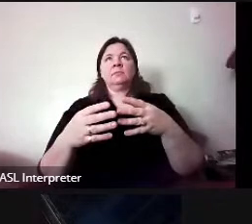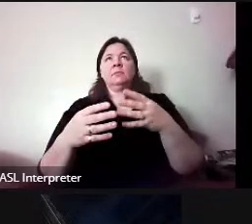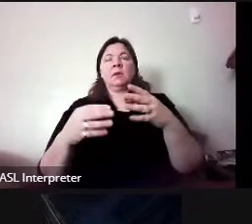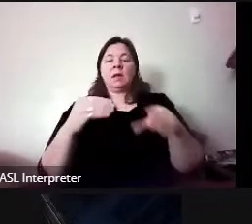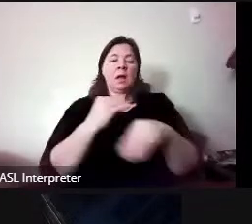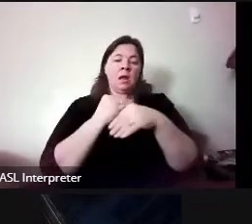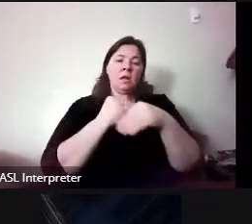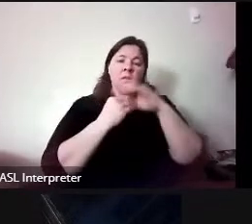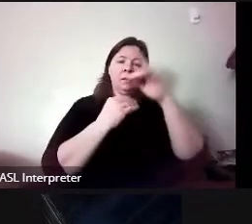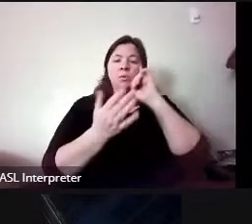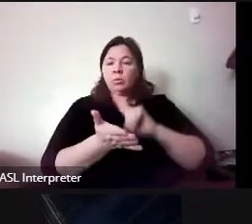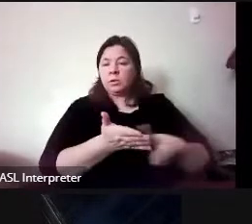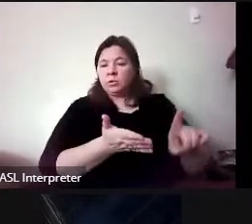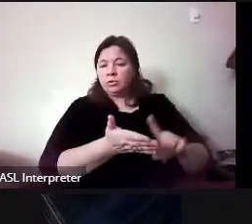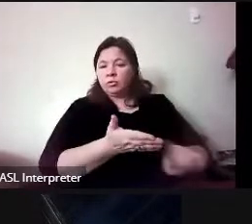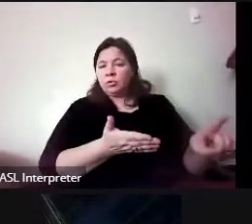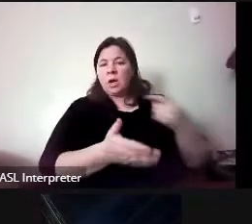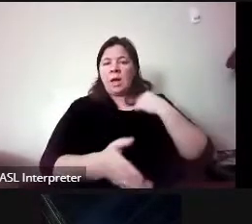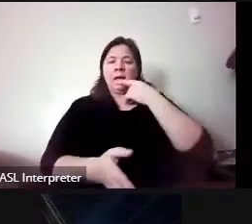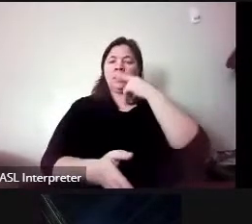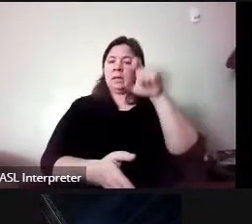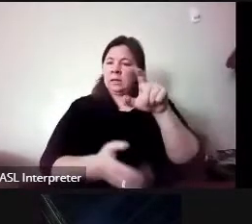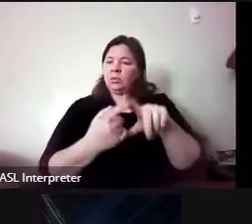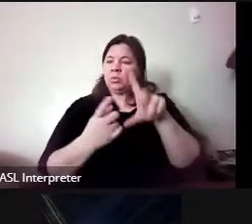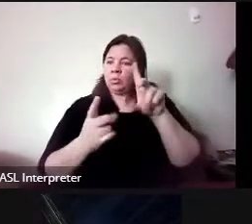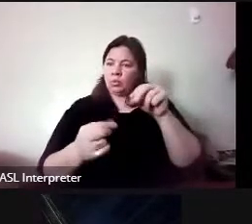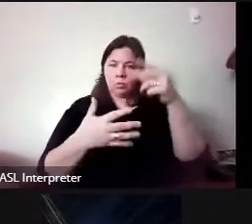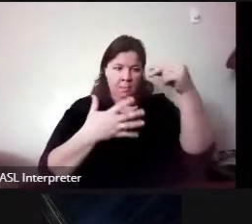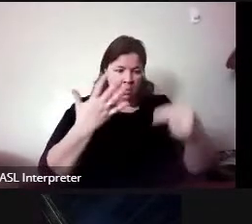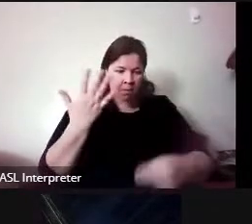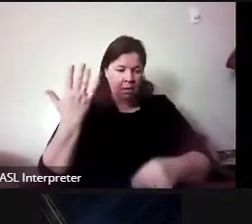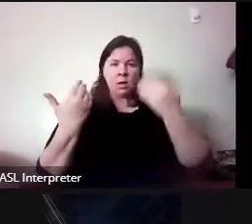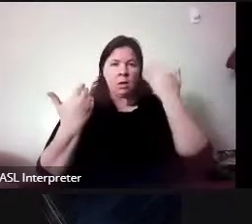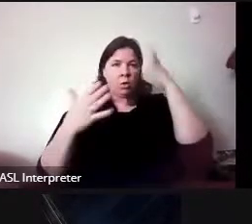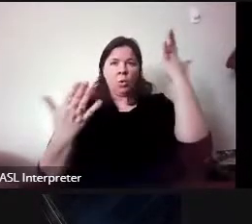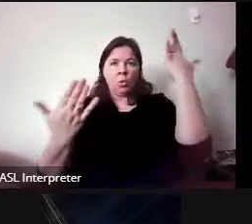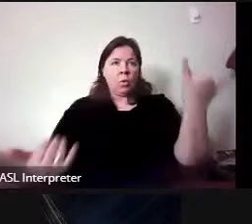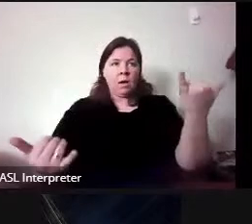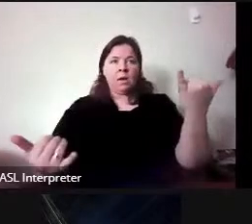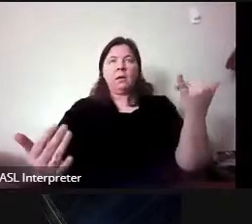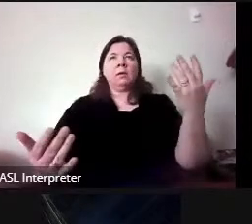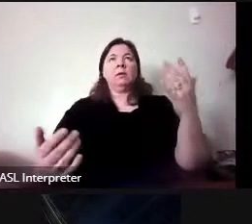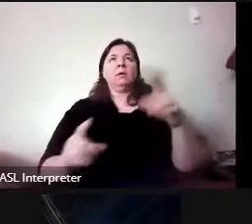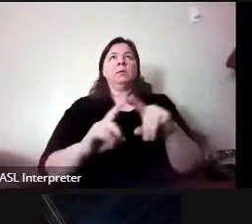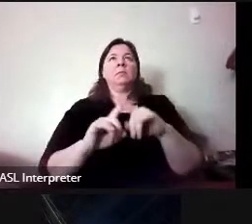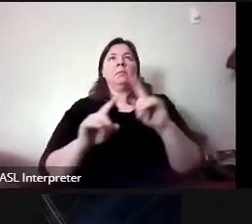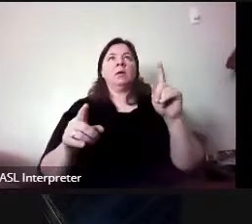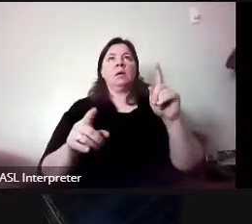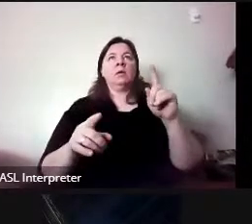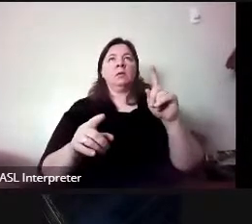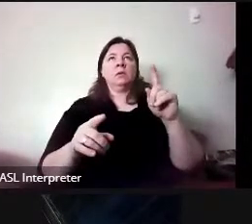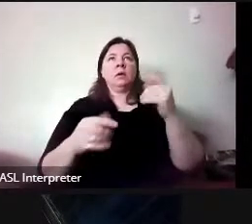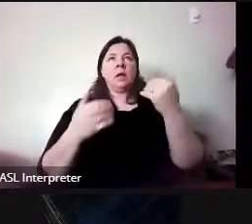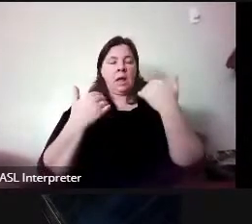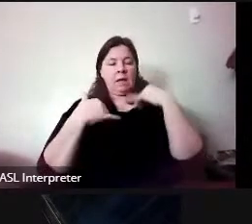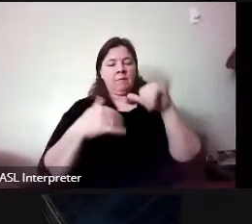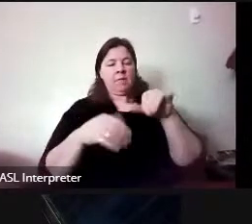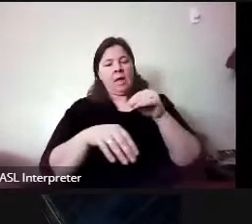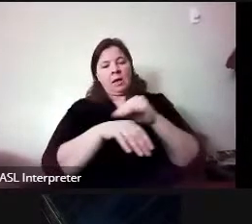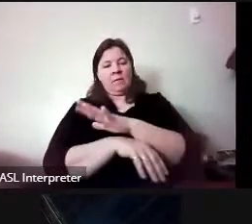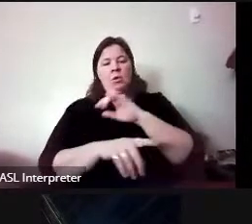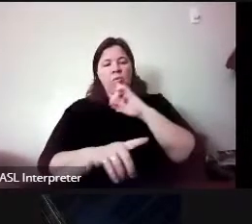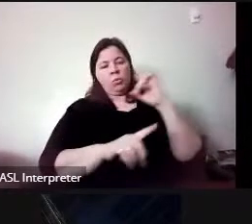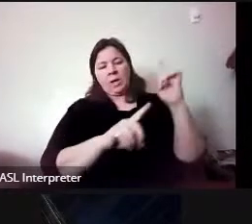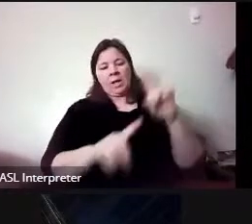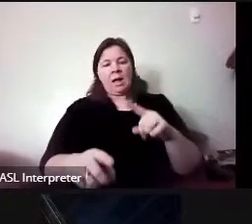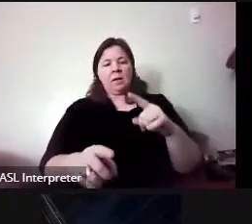additional research. It's just, okay, I need to do this, do this, do this. I don't really know why. It's just it's like a Pavlov effect where you're just reacting